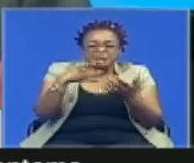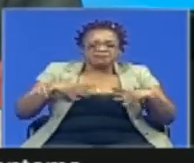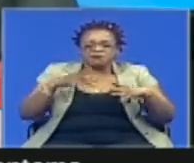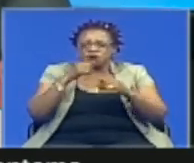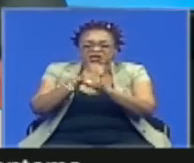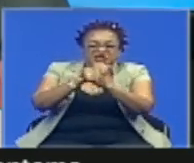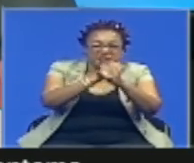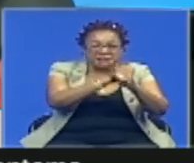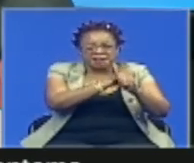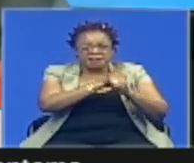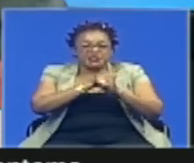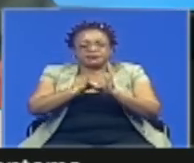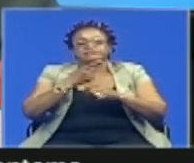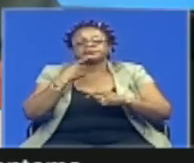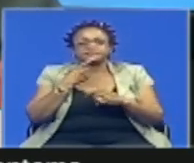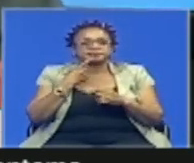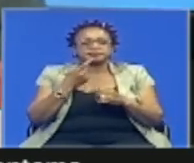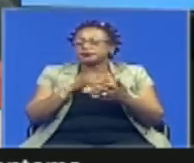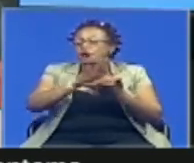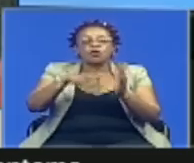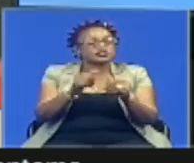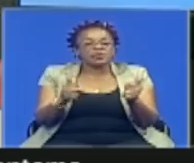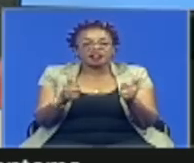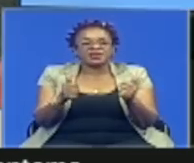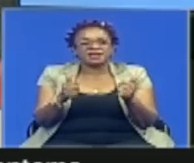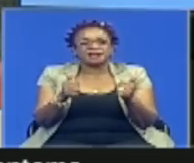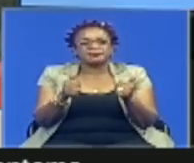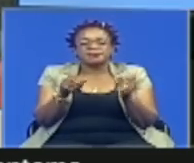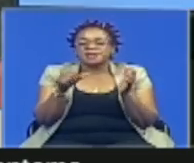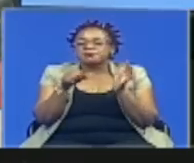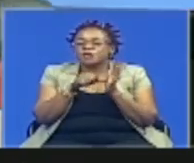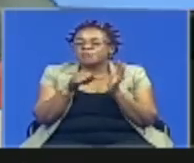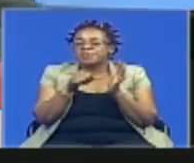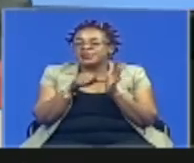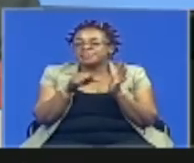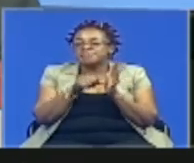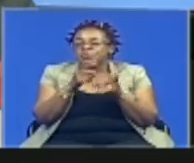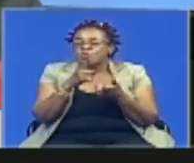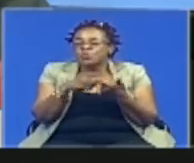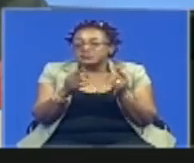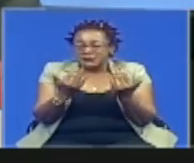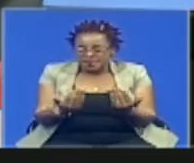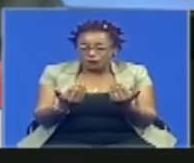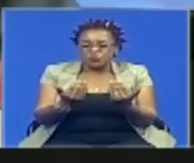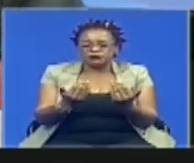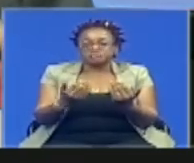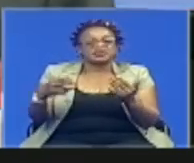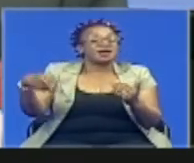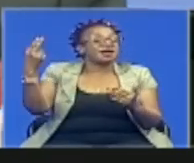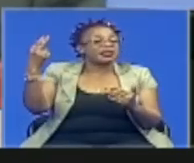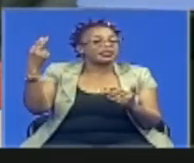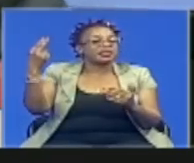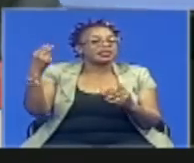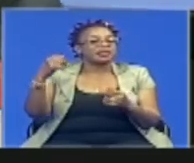surround him and say, look, all is well. The problem is this, that what is at stake, either side is high. Jobs are lined